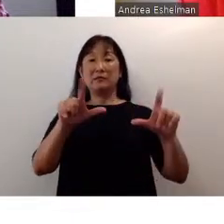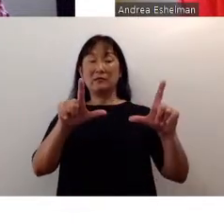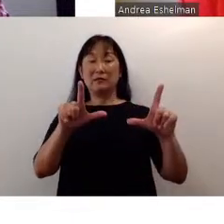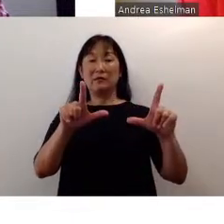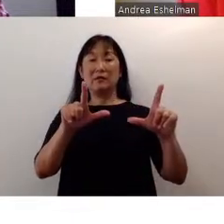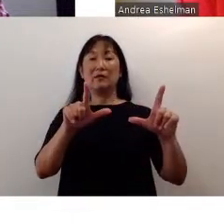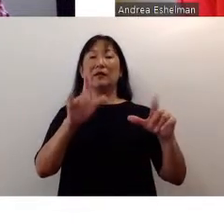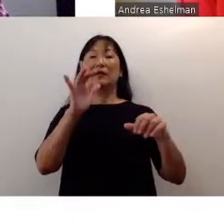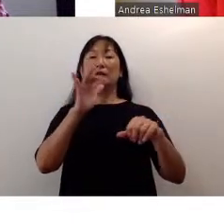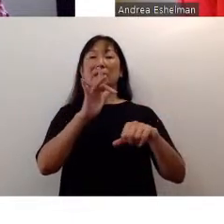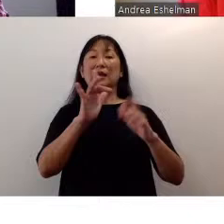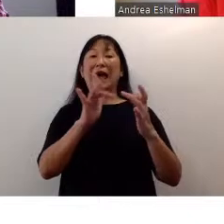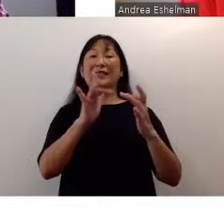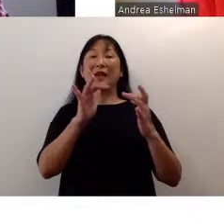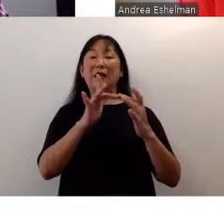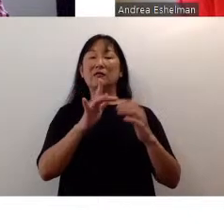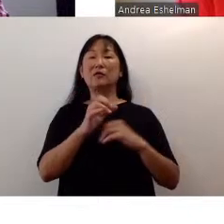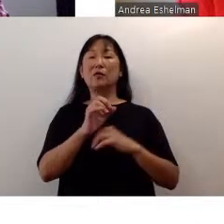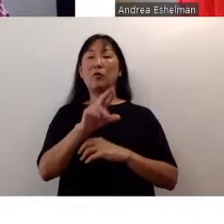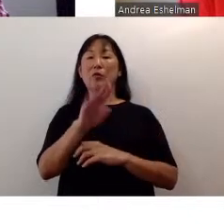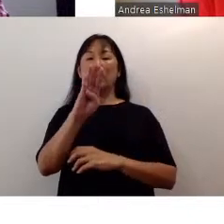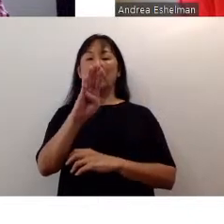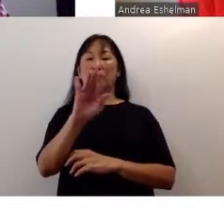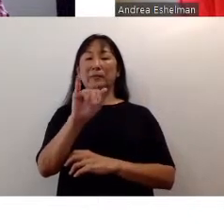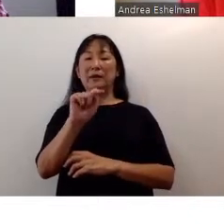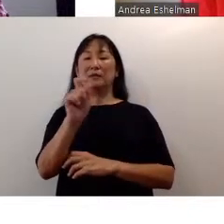if you want a real quick way to do it, go to